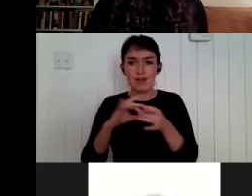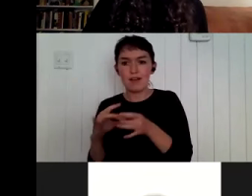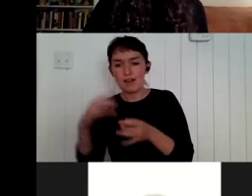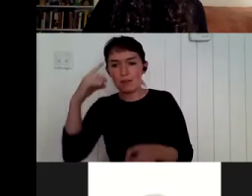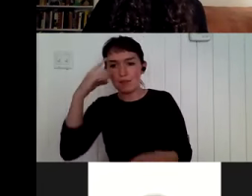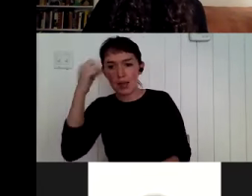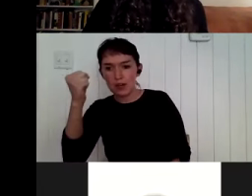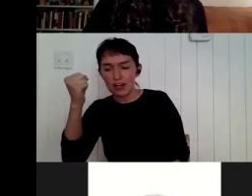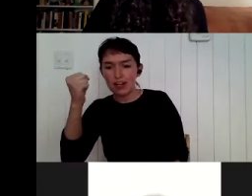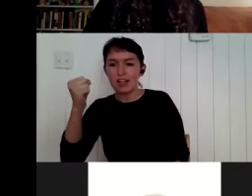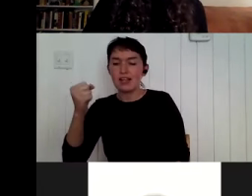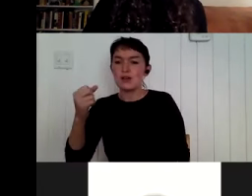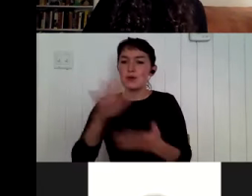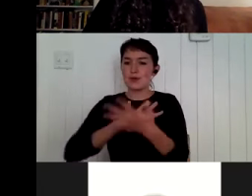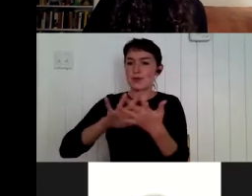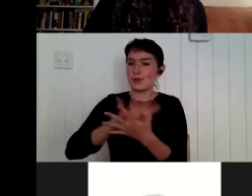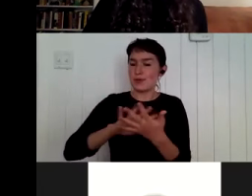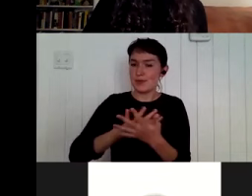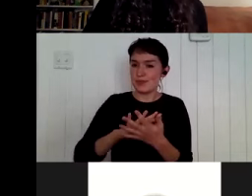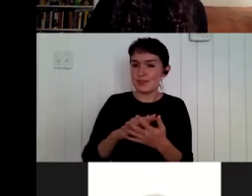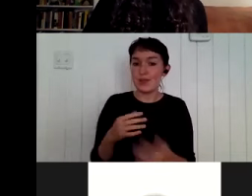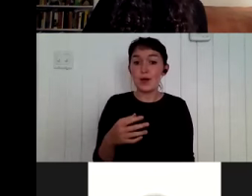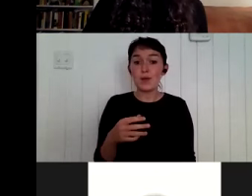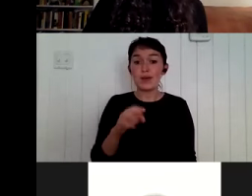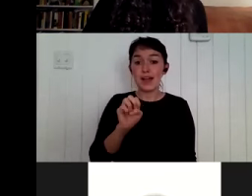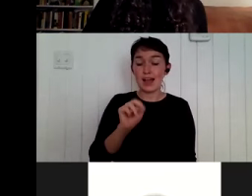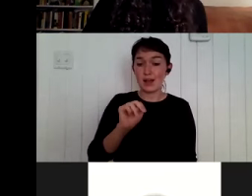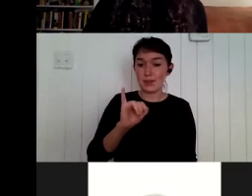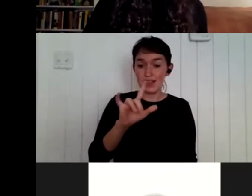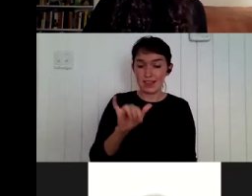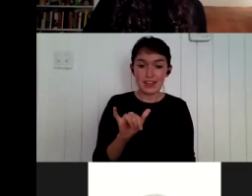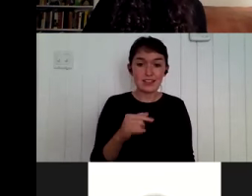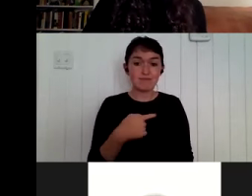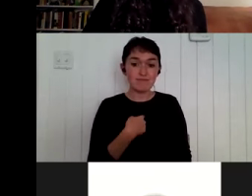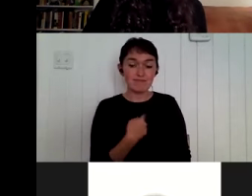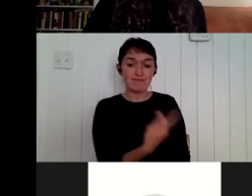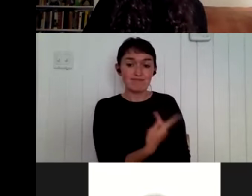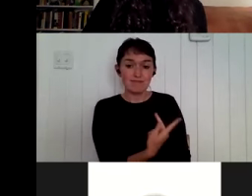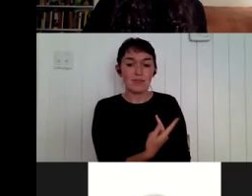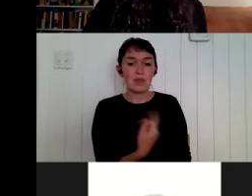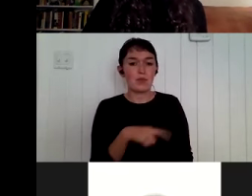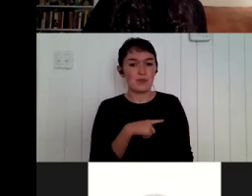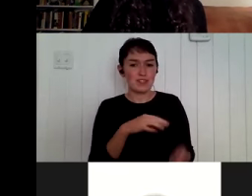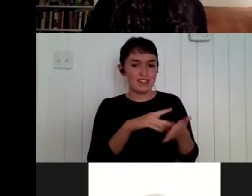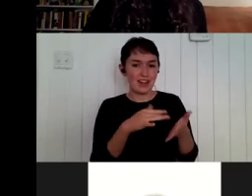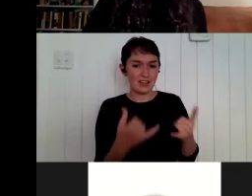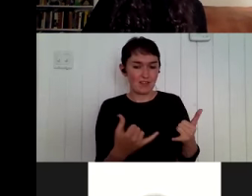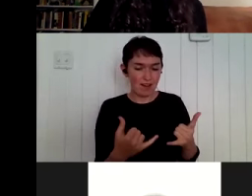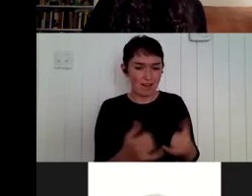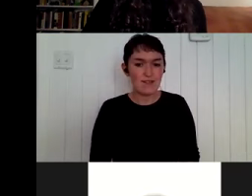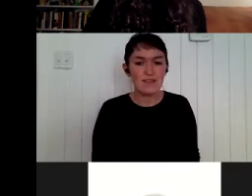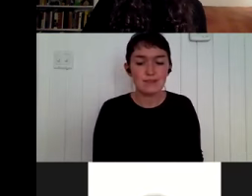Emily and I are pursuing in our own research, like as we speak, like ongoing studies on this. But what might be fun for people in